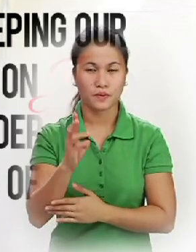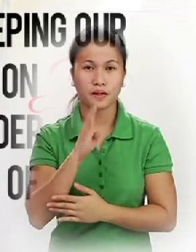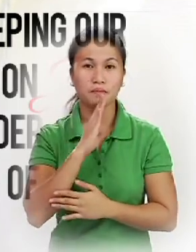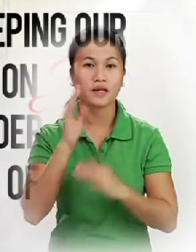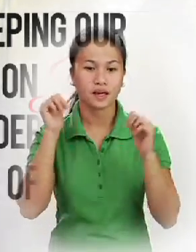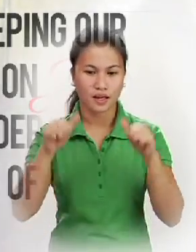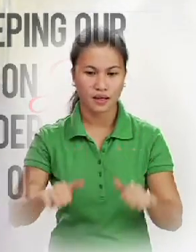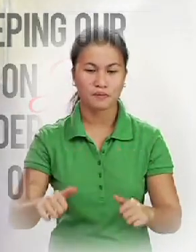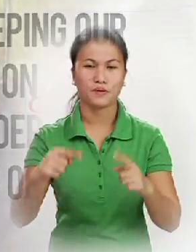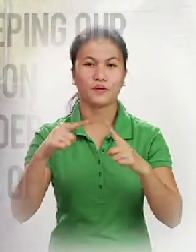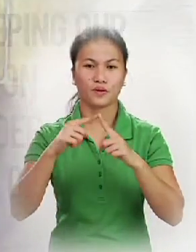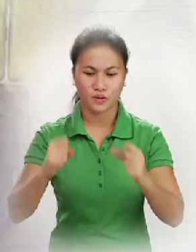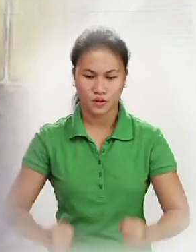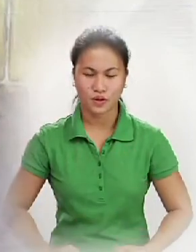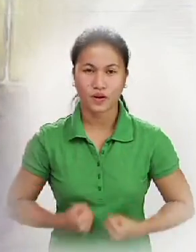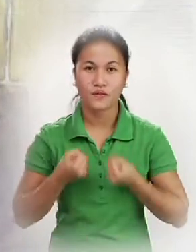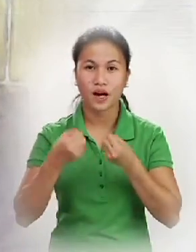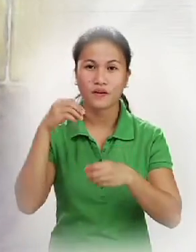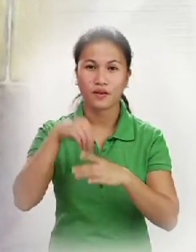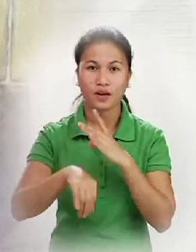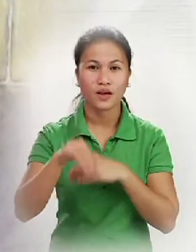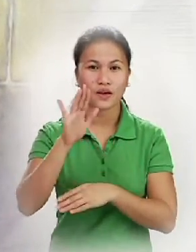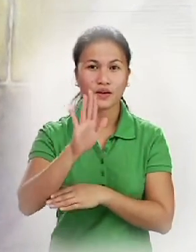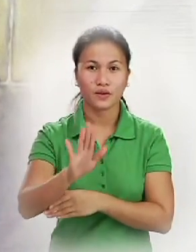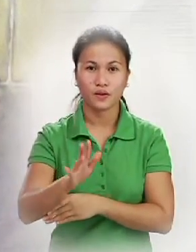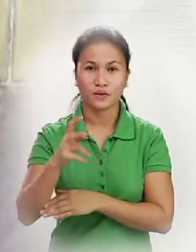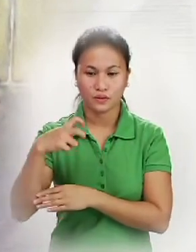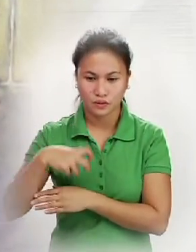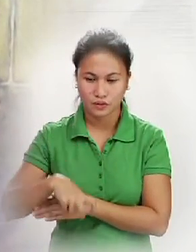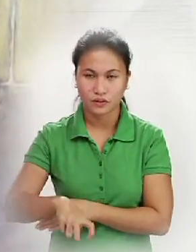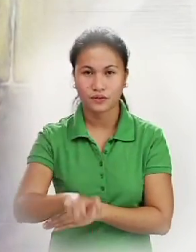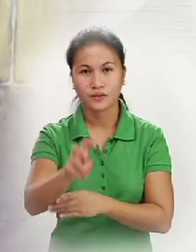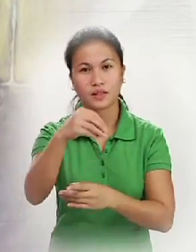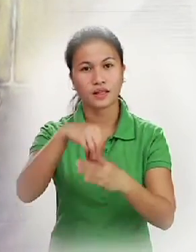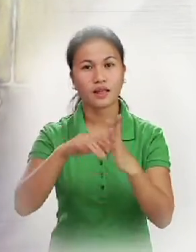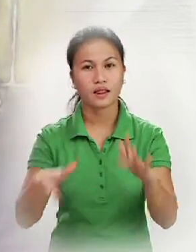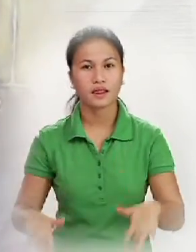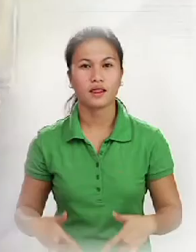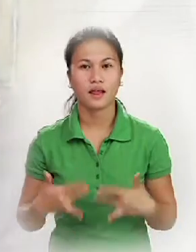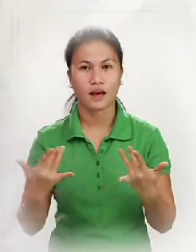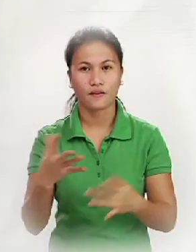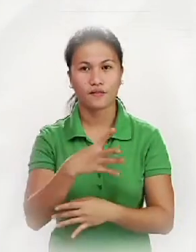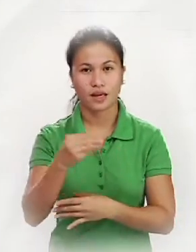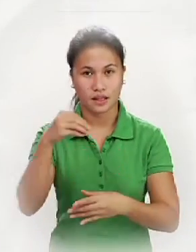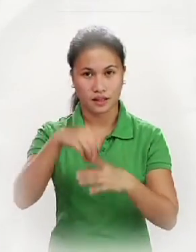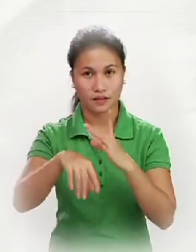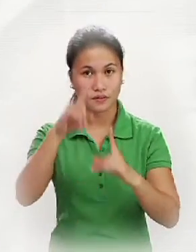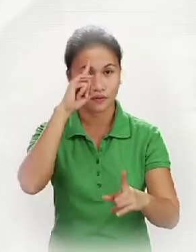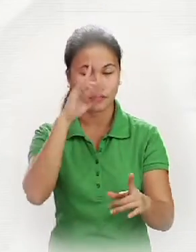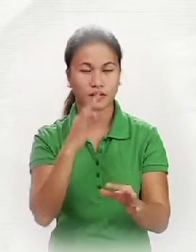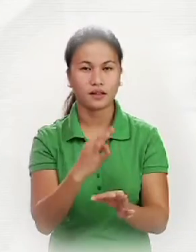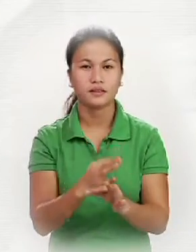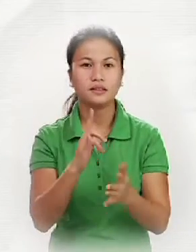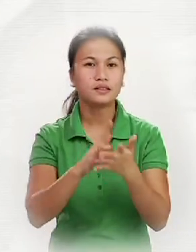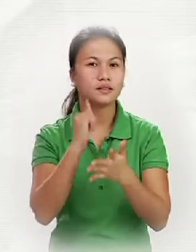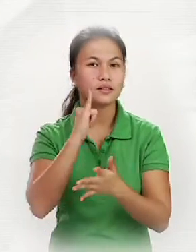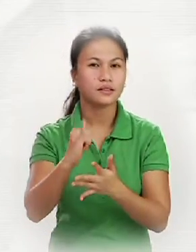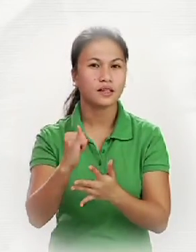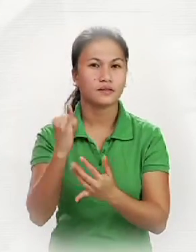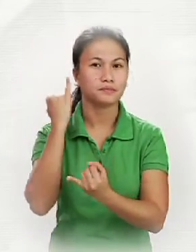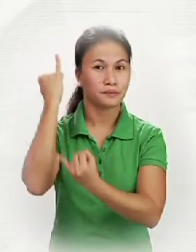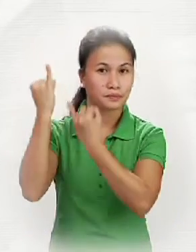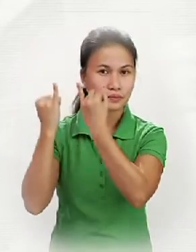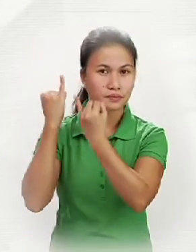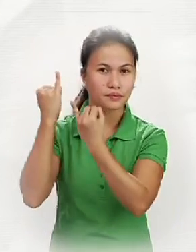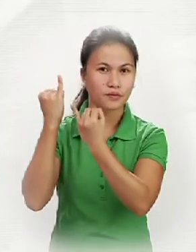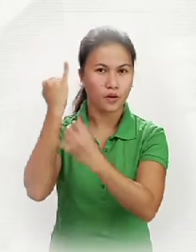able to survive in your journey in life and in your journey of faith. This is the ideal